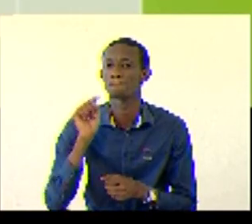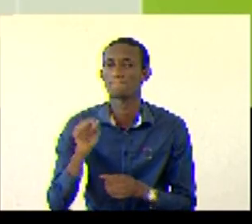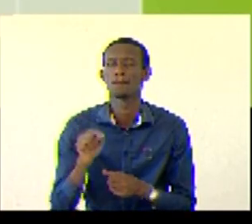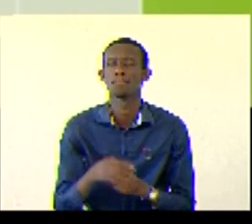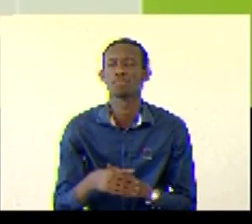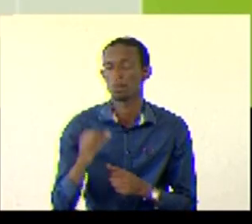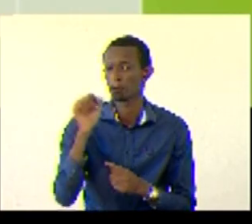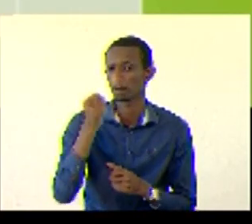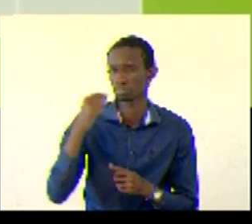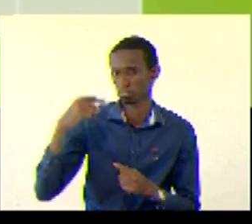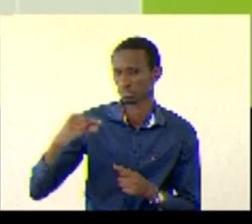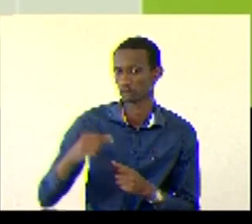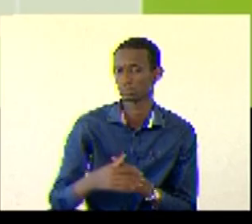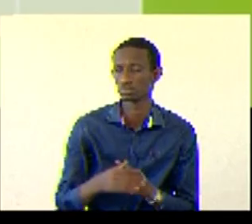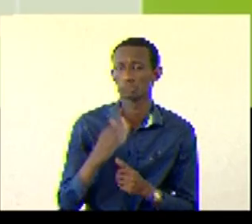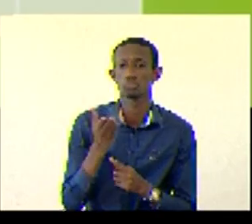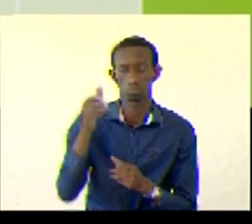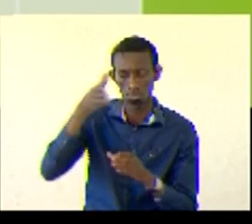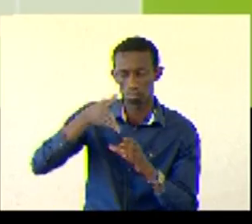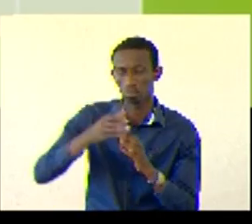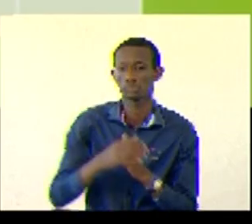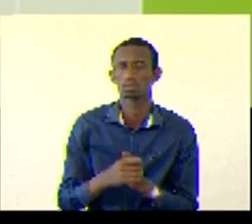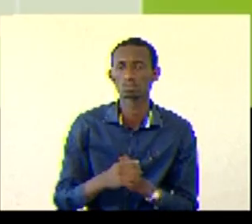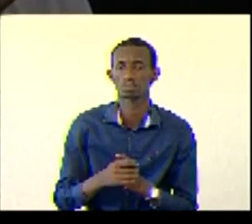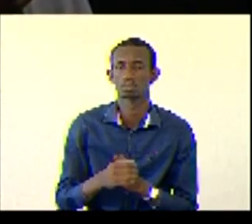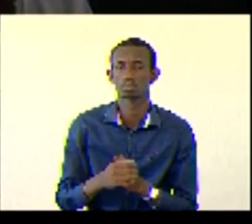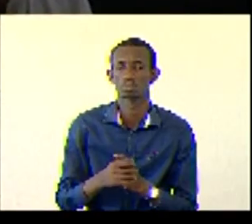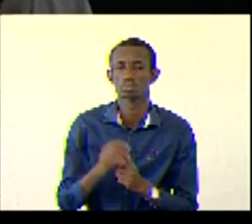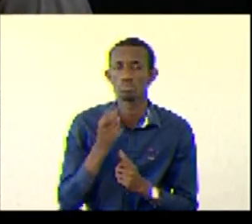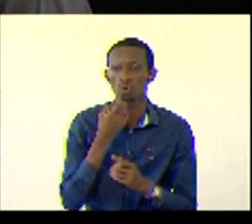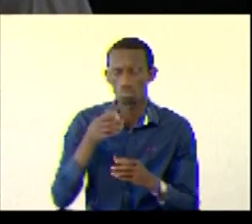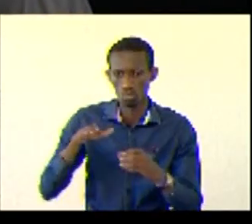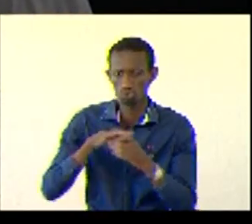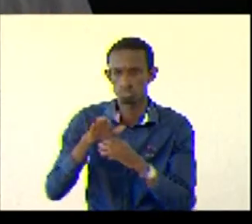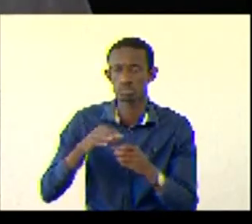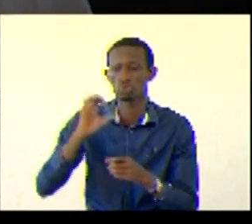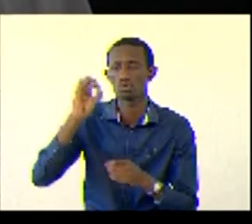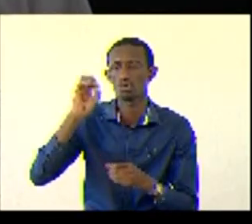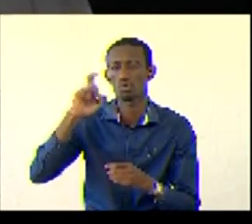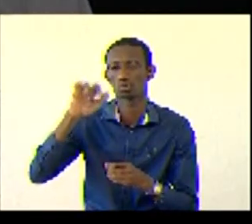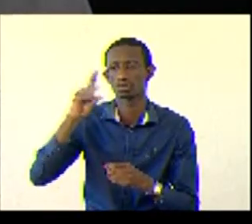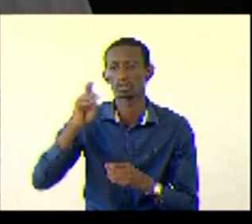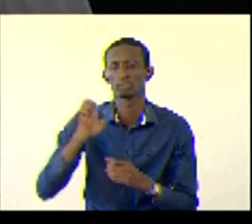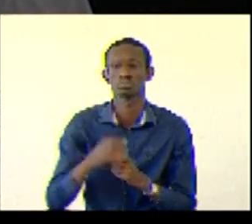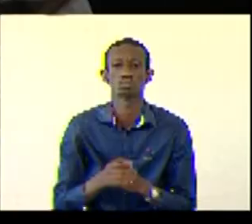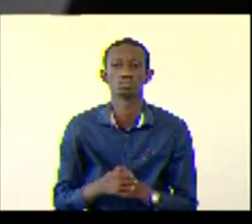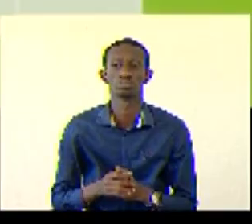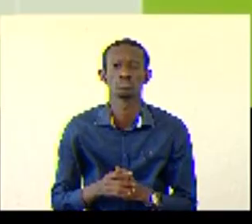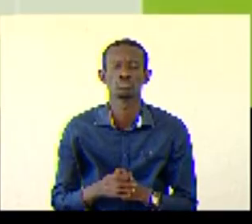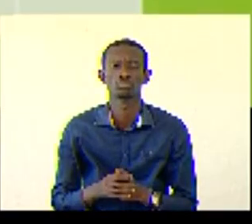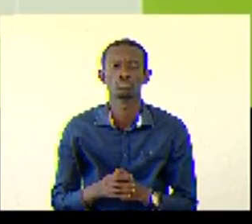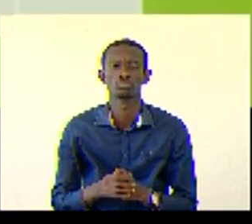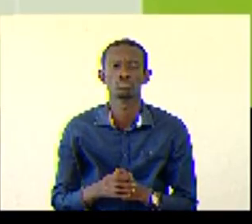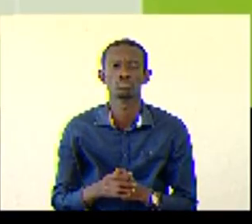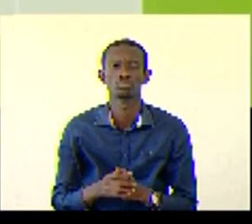to a flask containing 100 cubic centimeters of hydrogen peroxide solution. A gas was released.